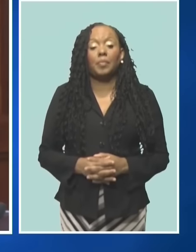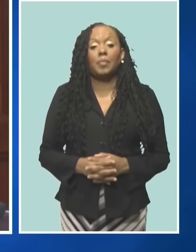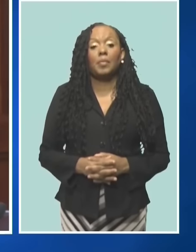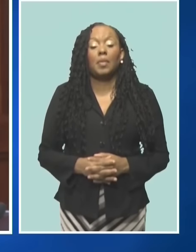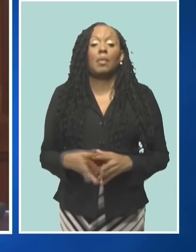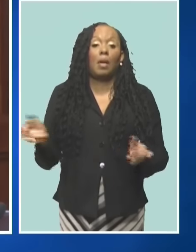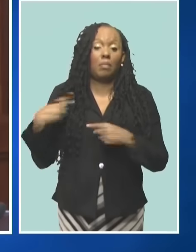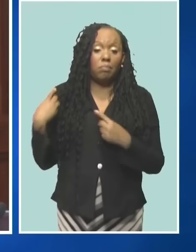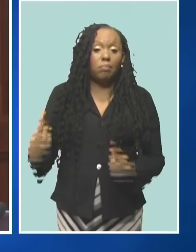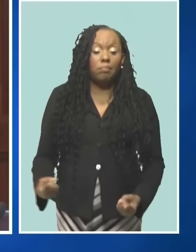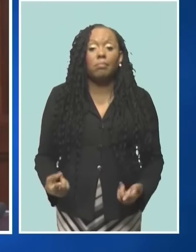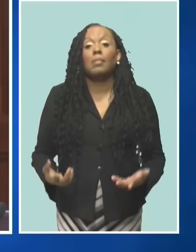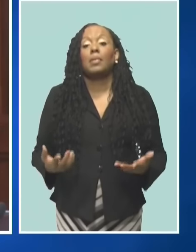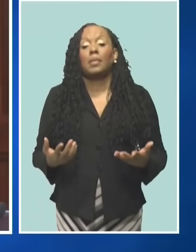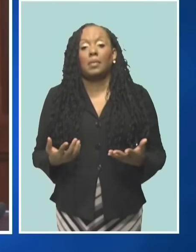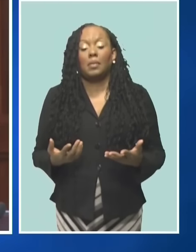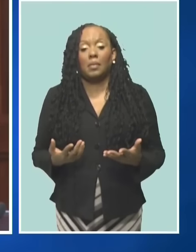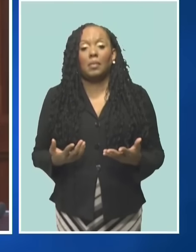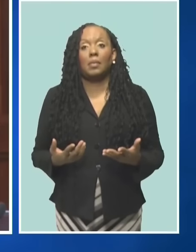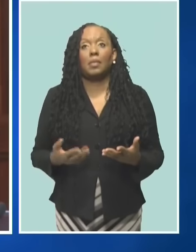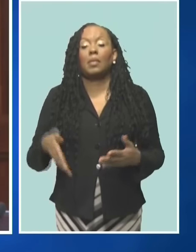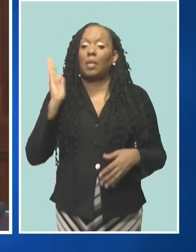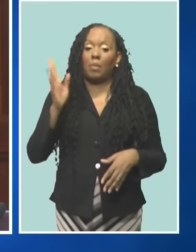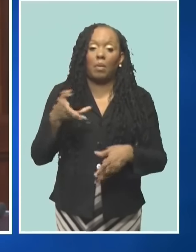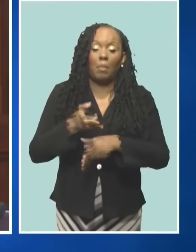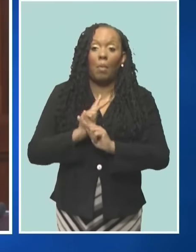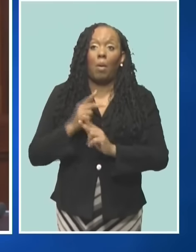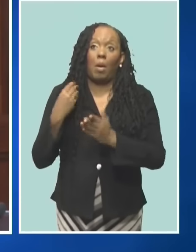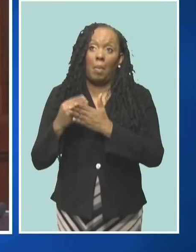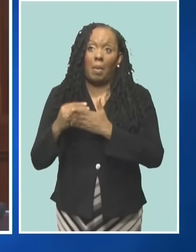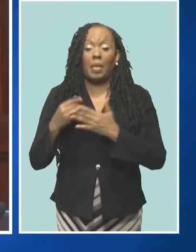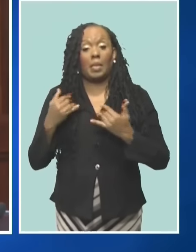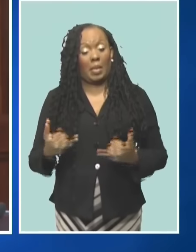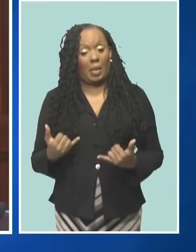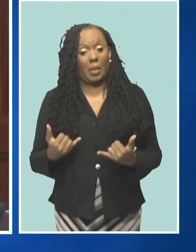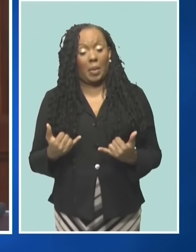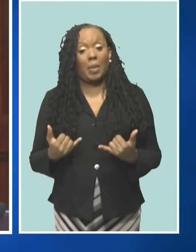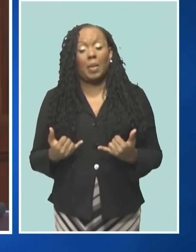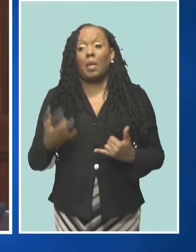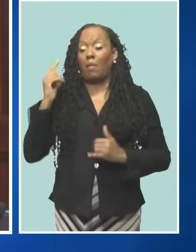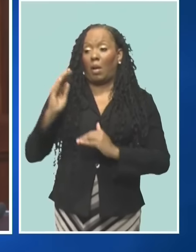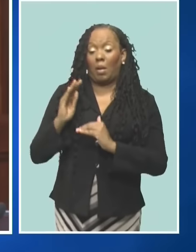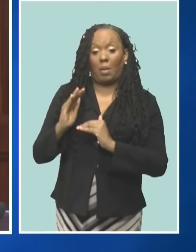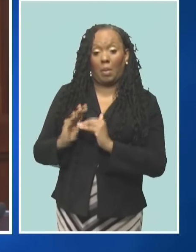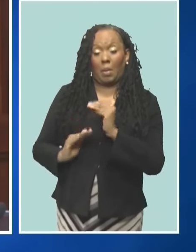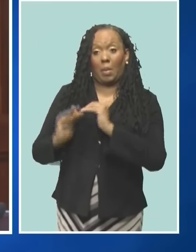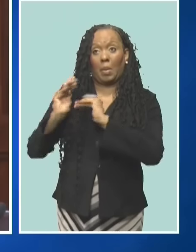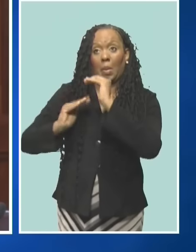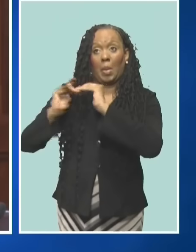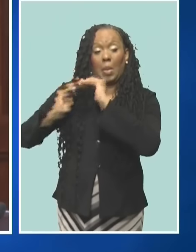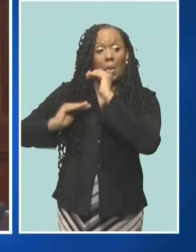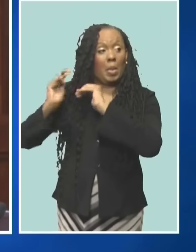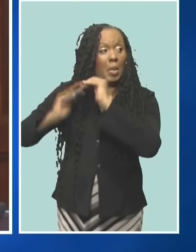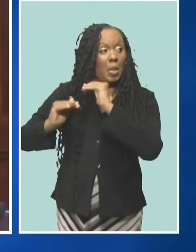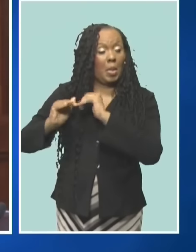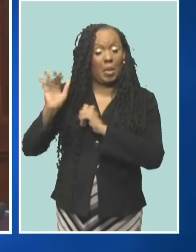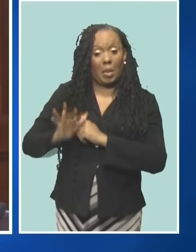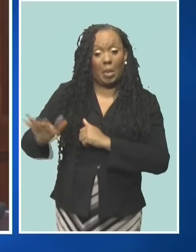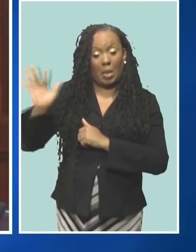that period of time, we borrow the money up front, sir, to build the plant and the